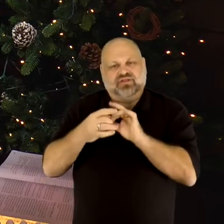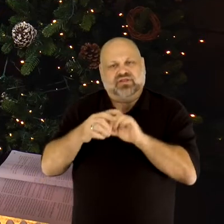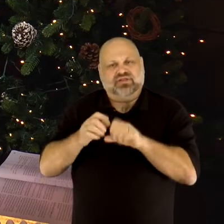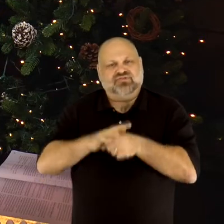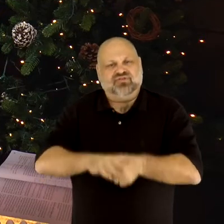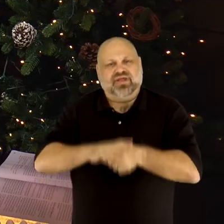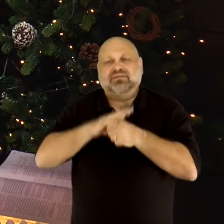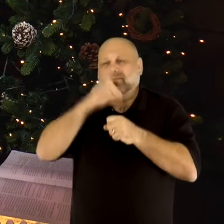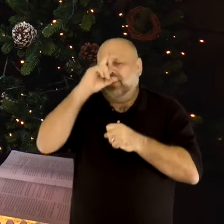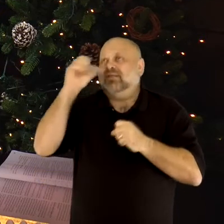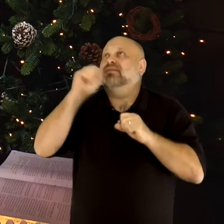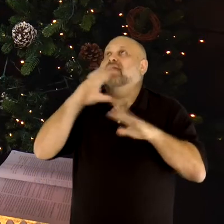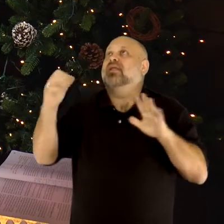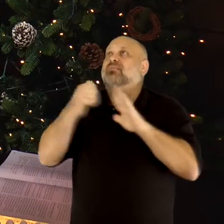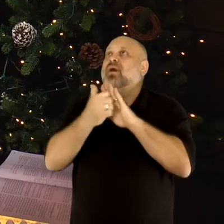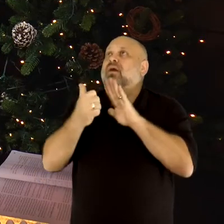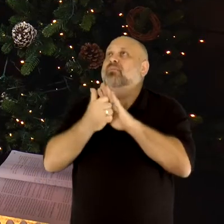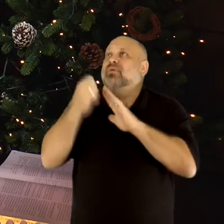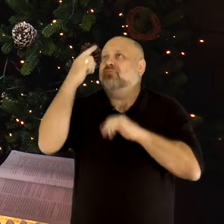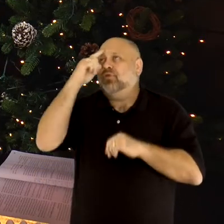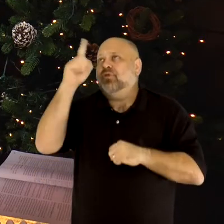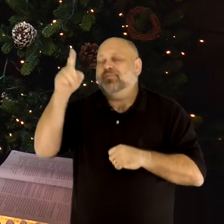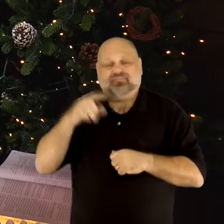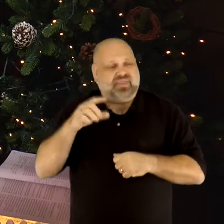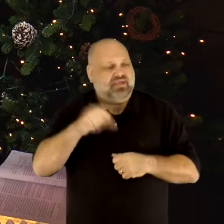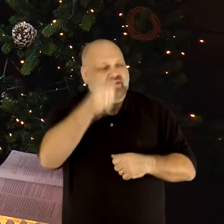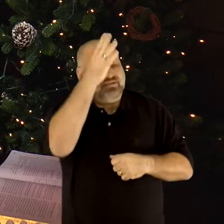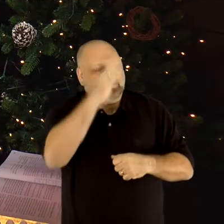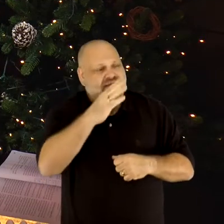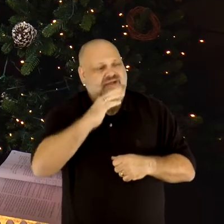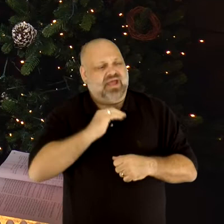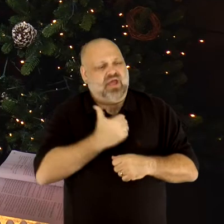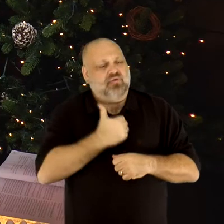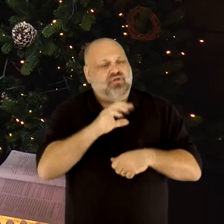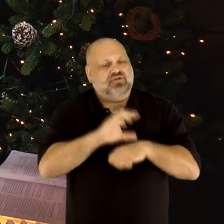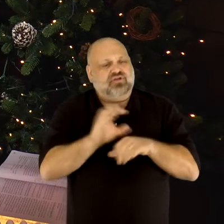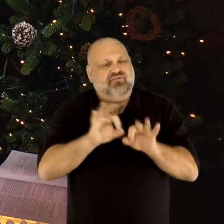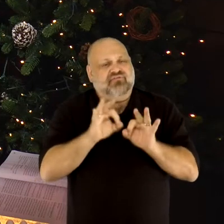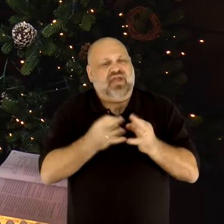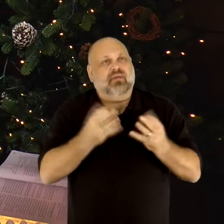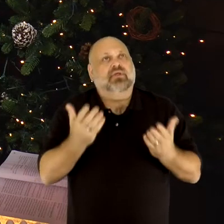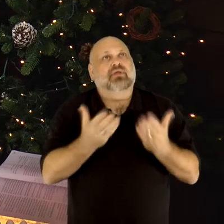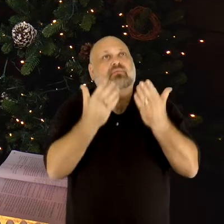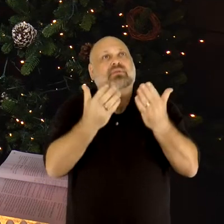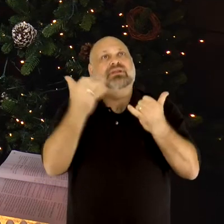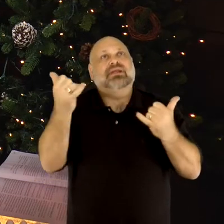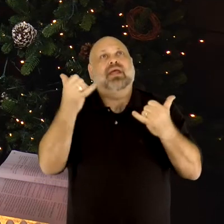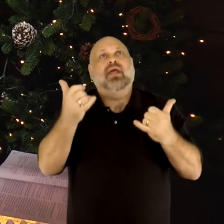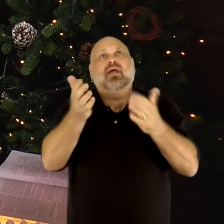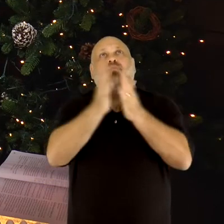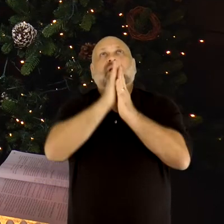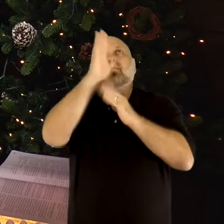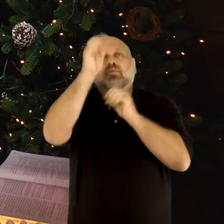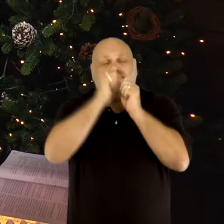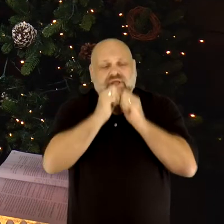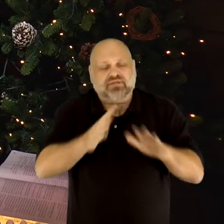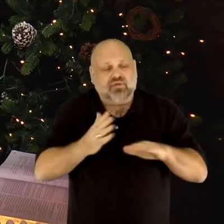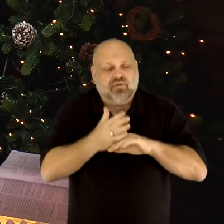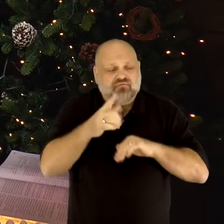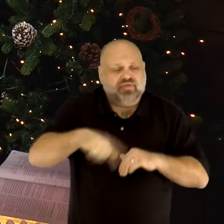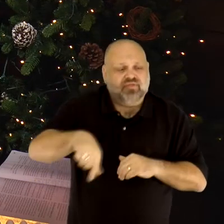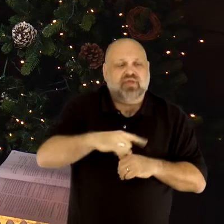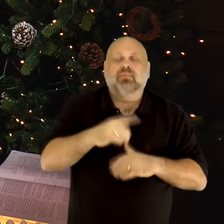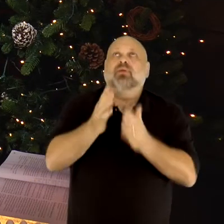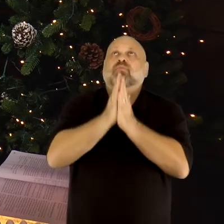You. Yes, God, I lift up our church family today, and Lord, I just pray Your blessing over them. I pray, Father, that